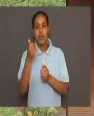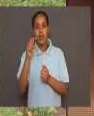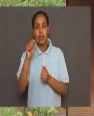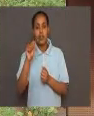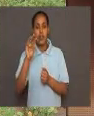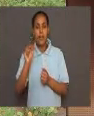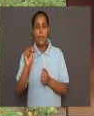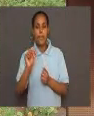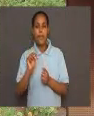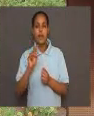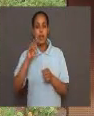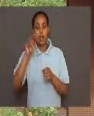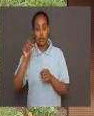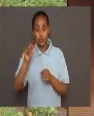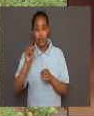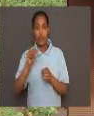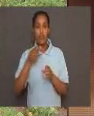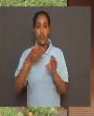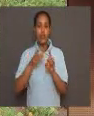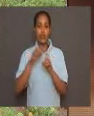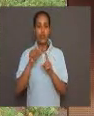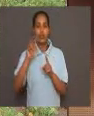gas into nitrates.